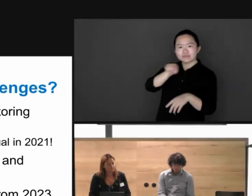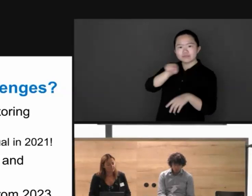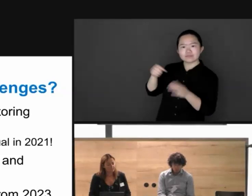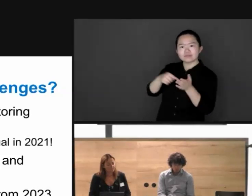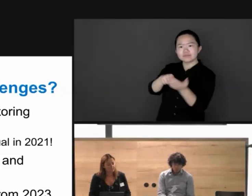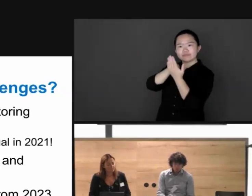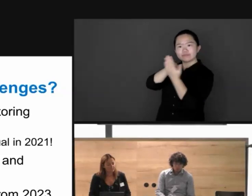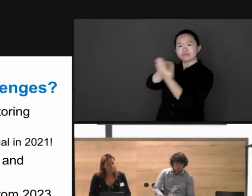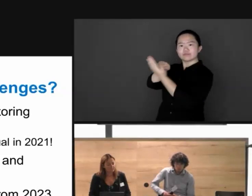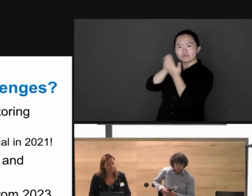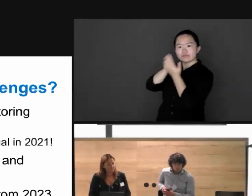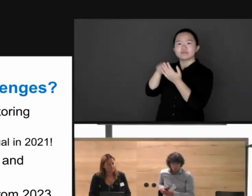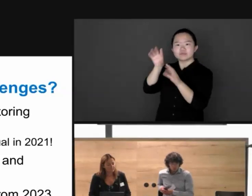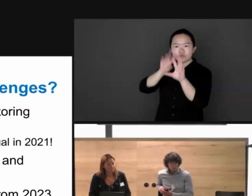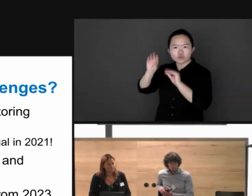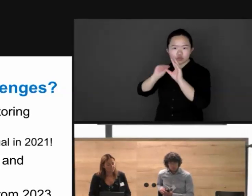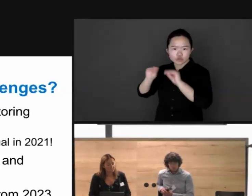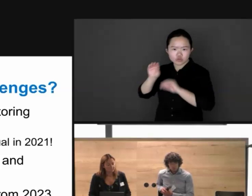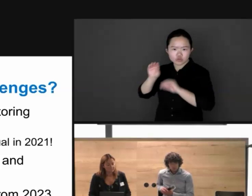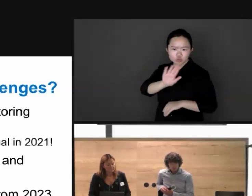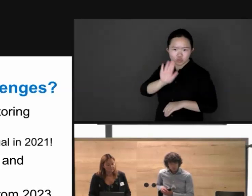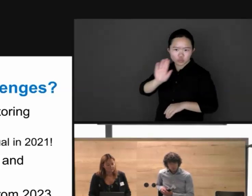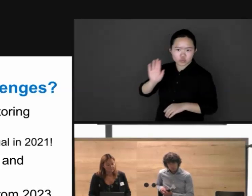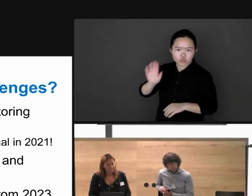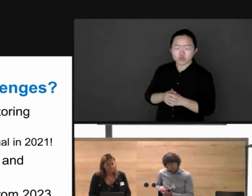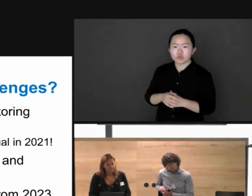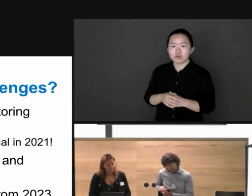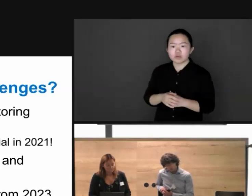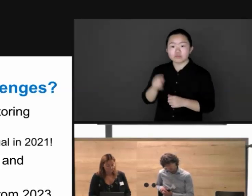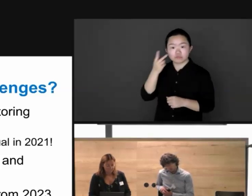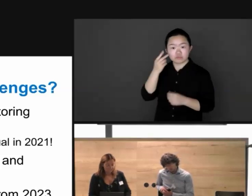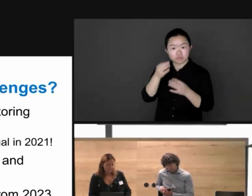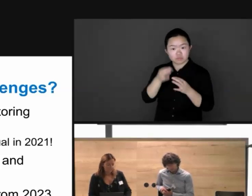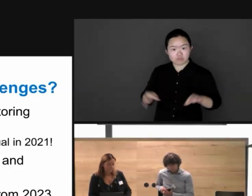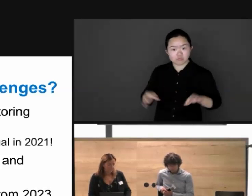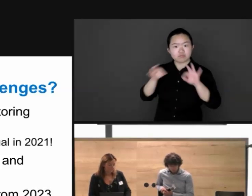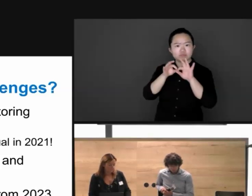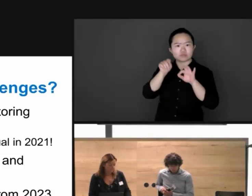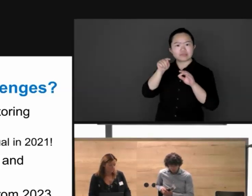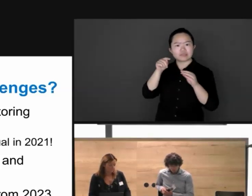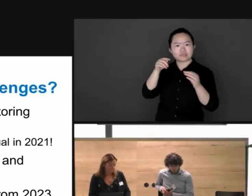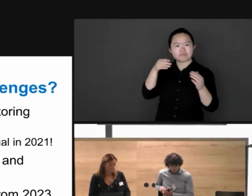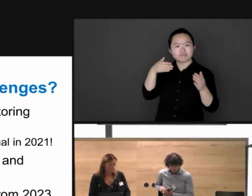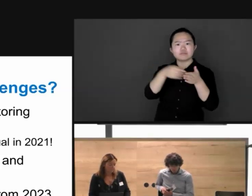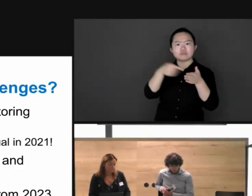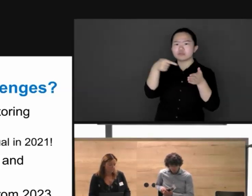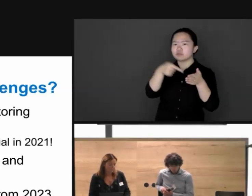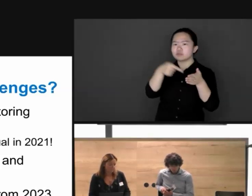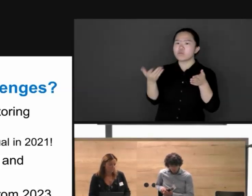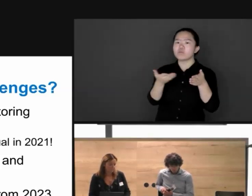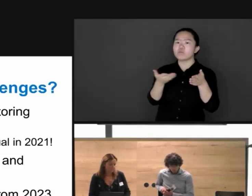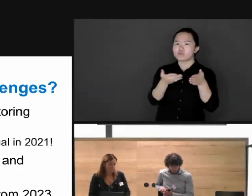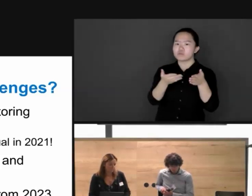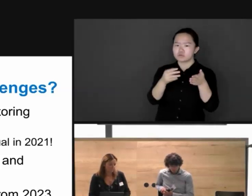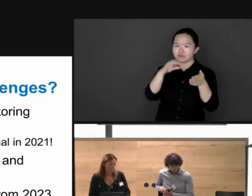We all face the same struggles. Usually someone has already found the solution and the wheel doesn't need to be